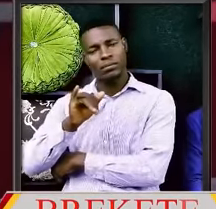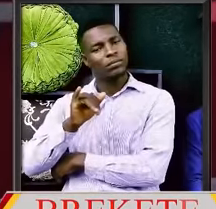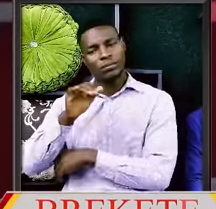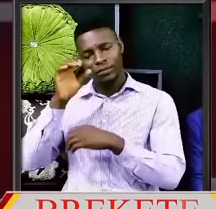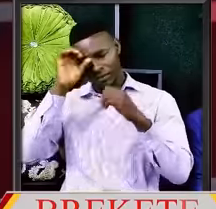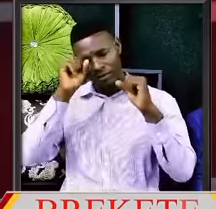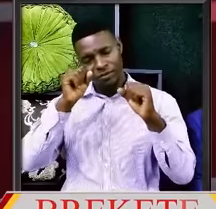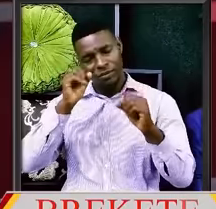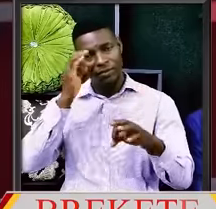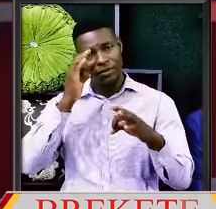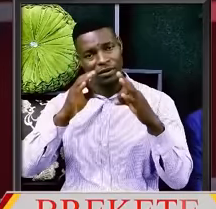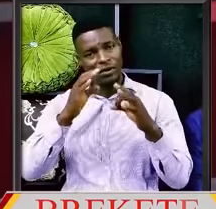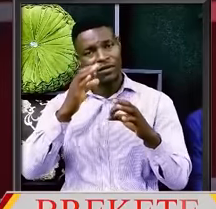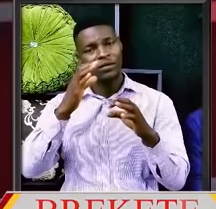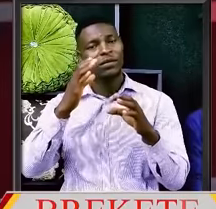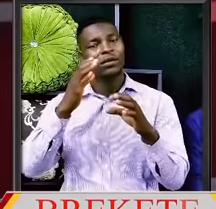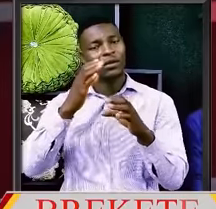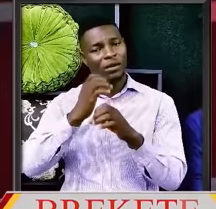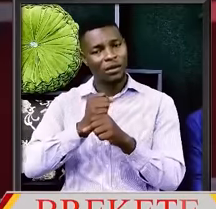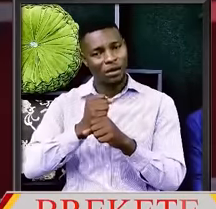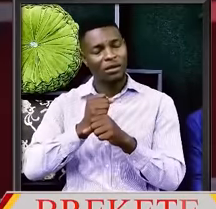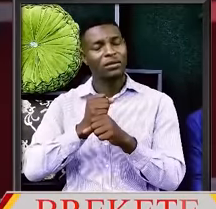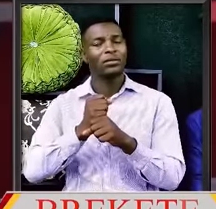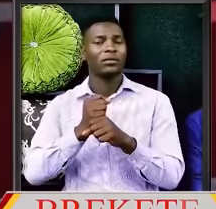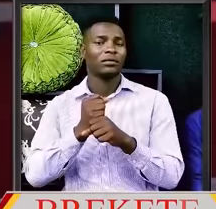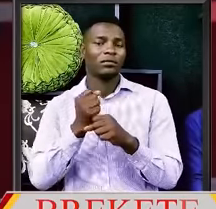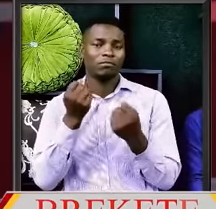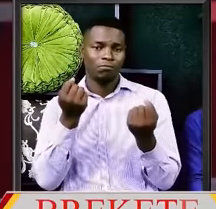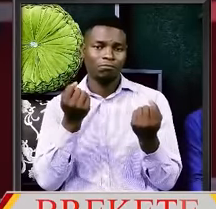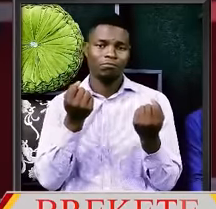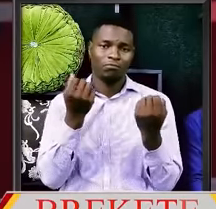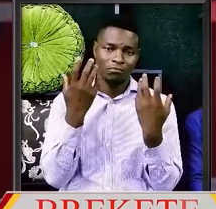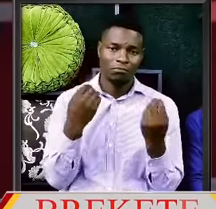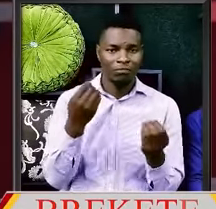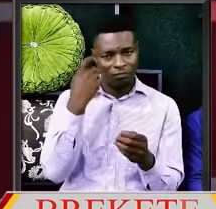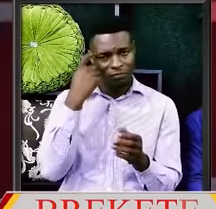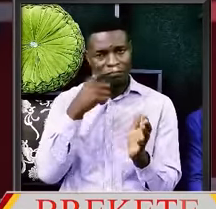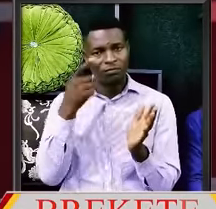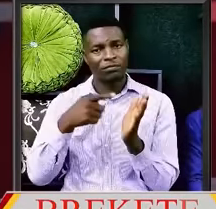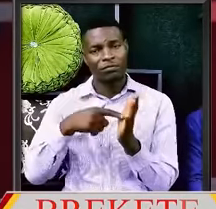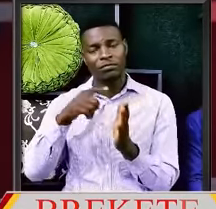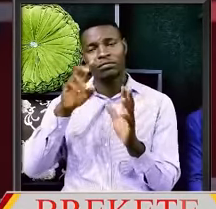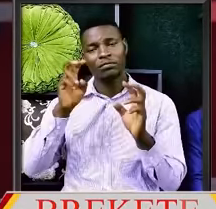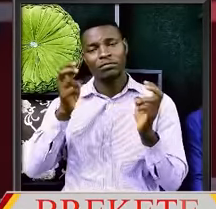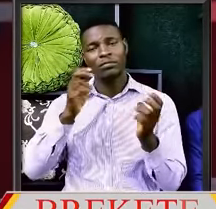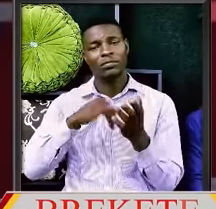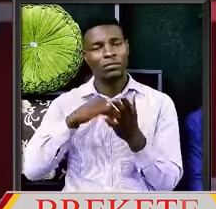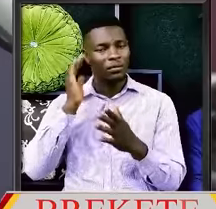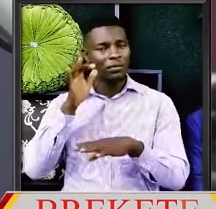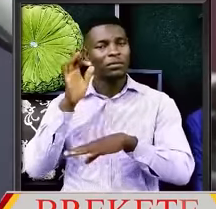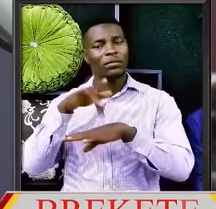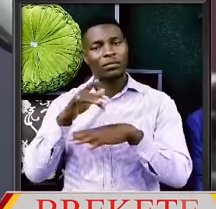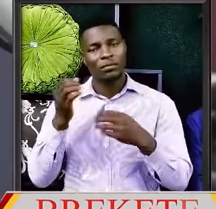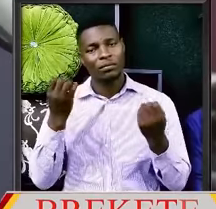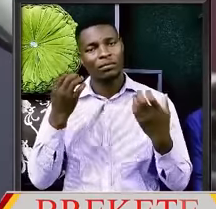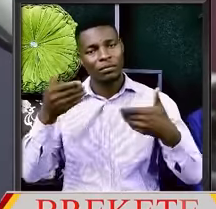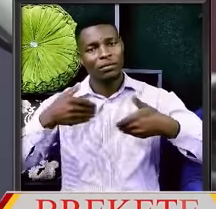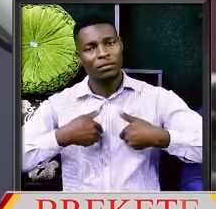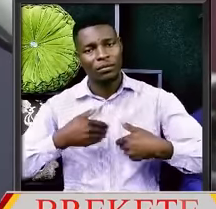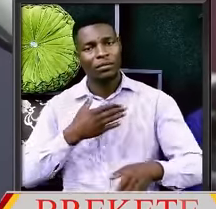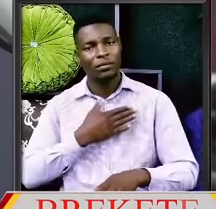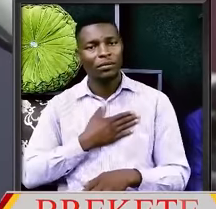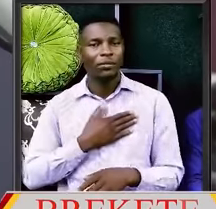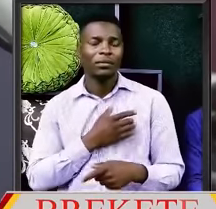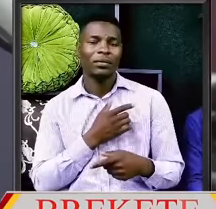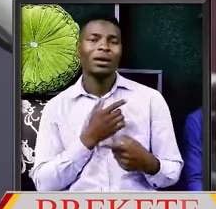no say it go affect many youth, person like me. My heart is at stake. My heart